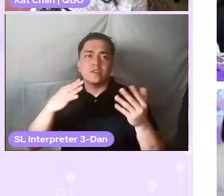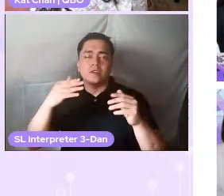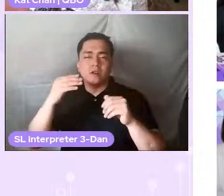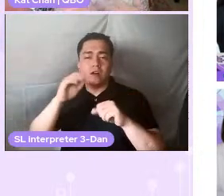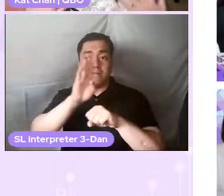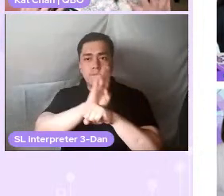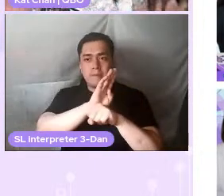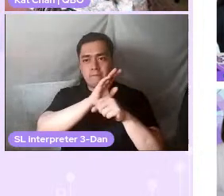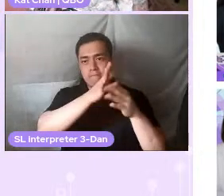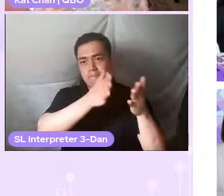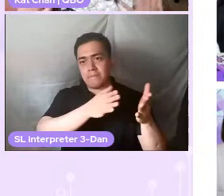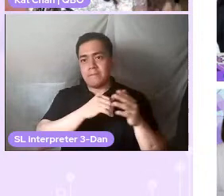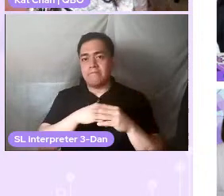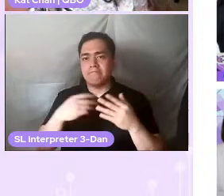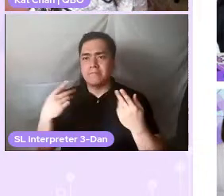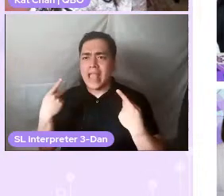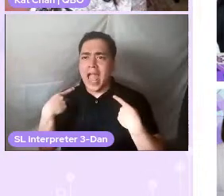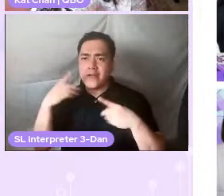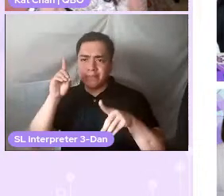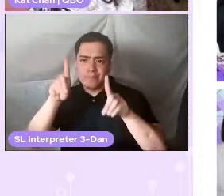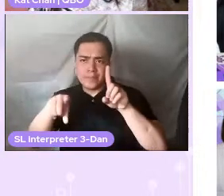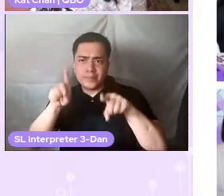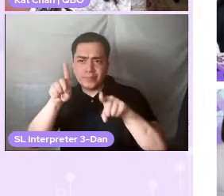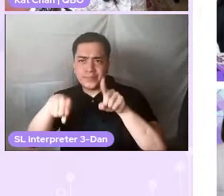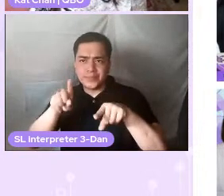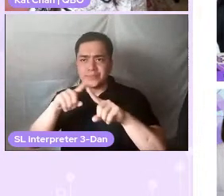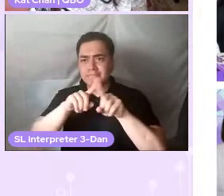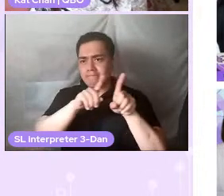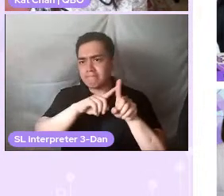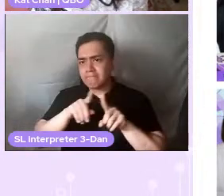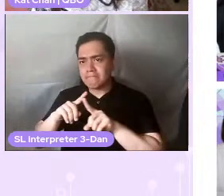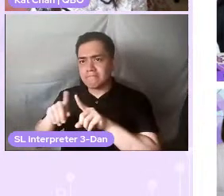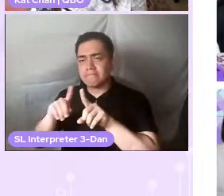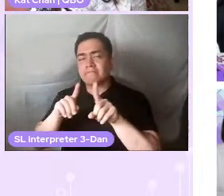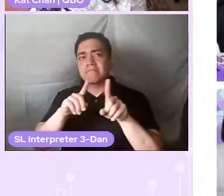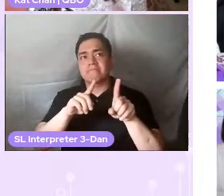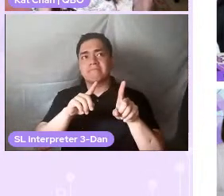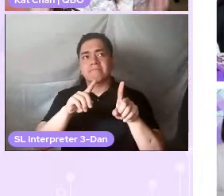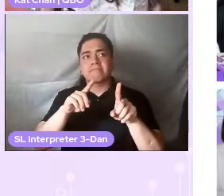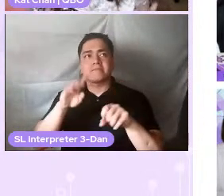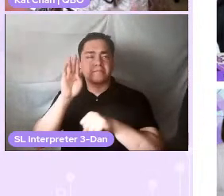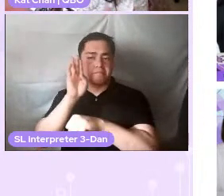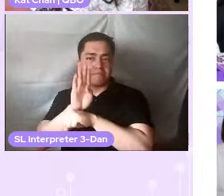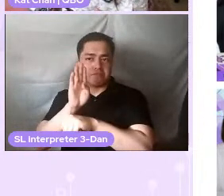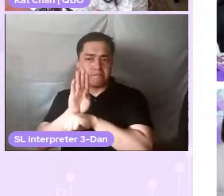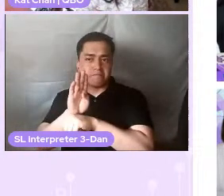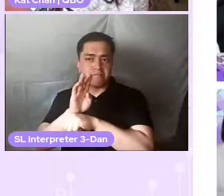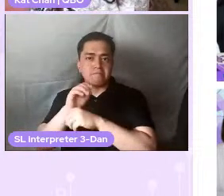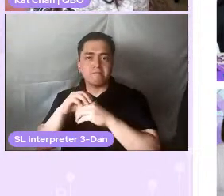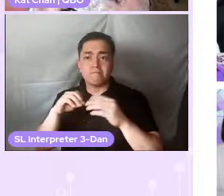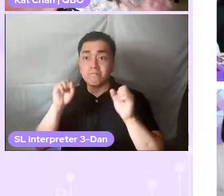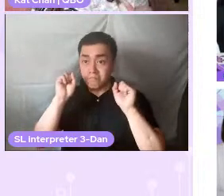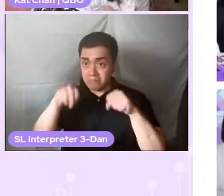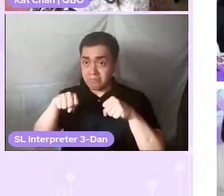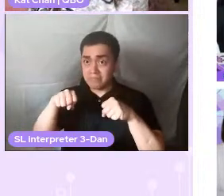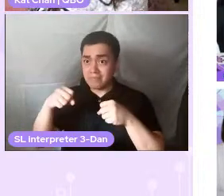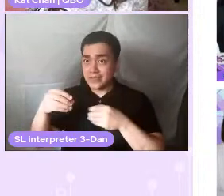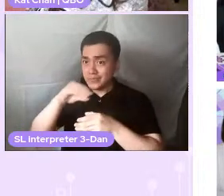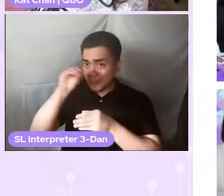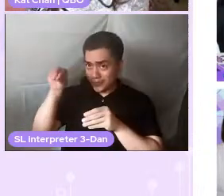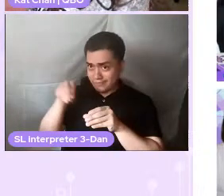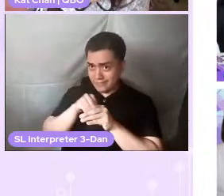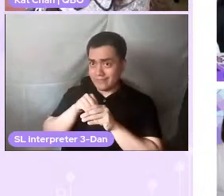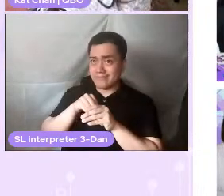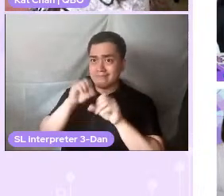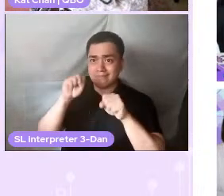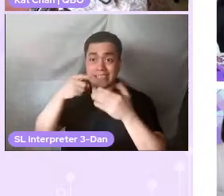diversity of, you know, women and different profiles that decide to enter business in tech, and that you can be one of them. So, you know, please check this out.